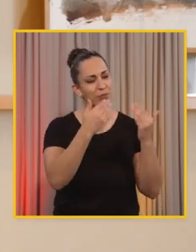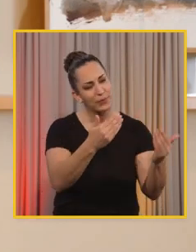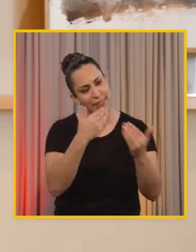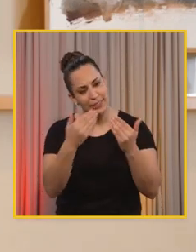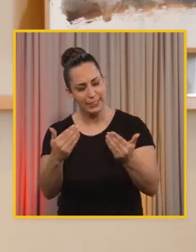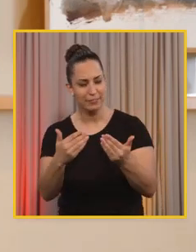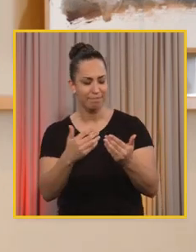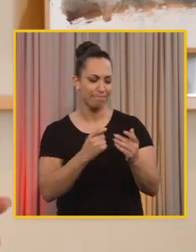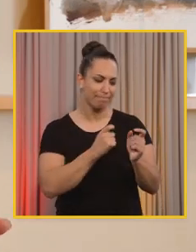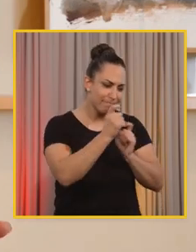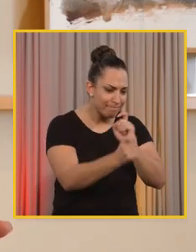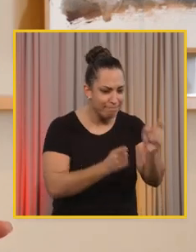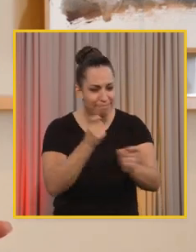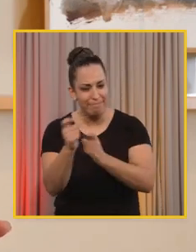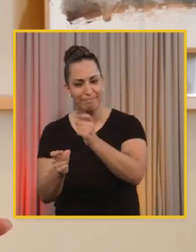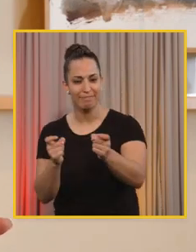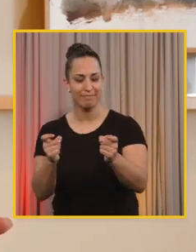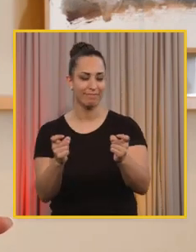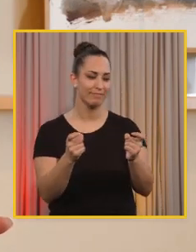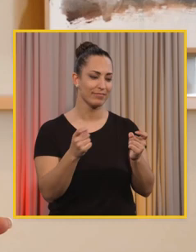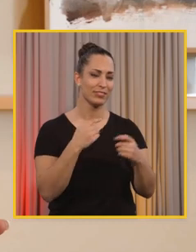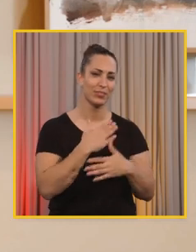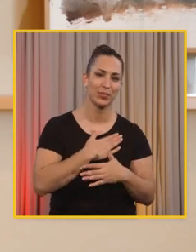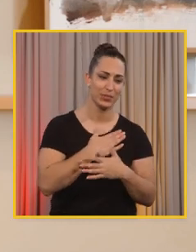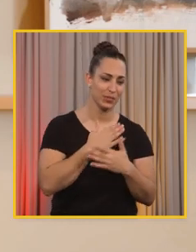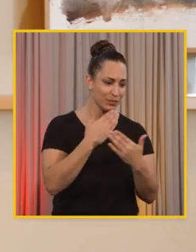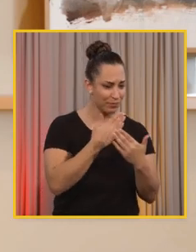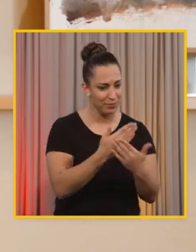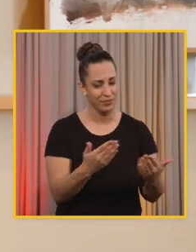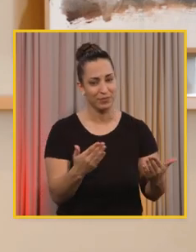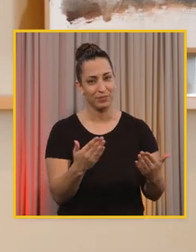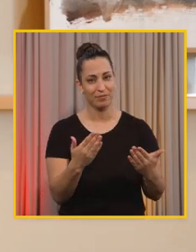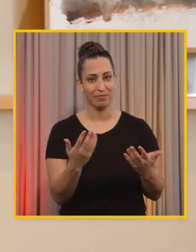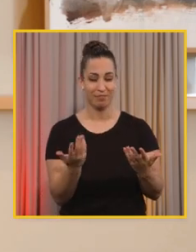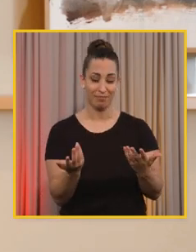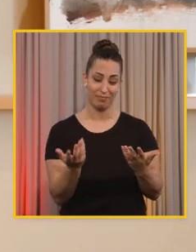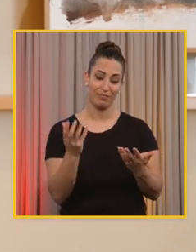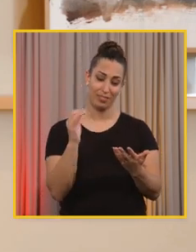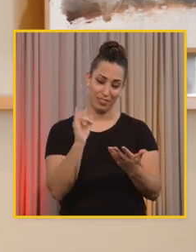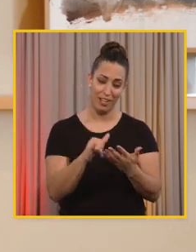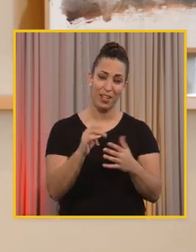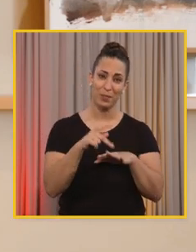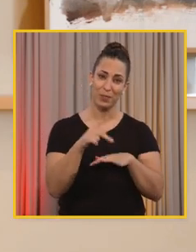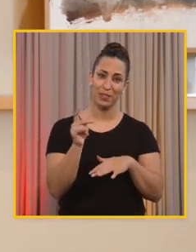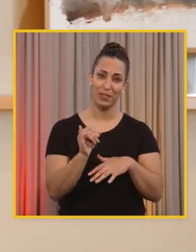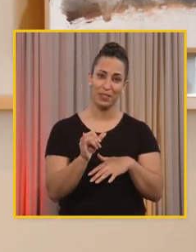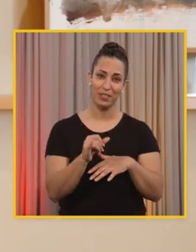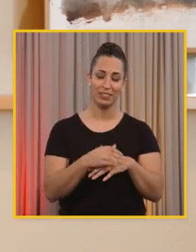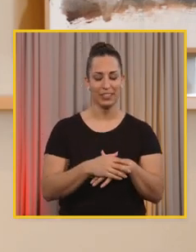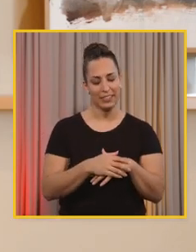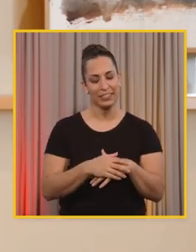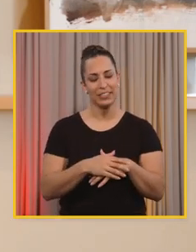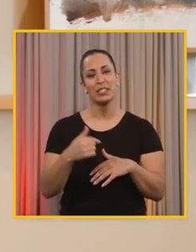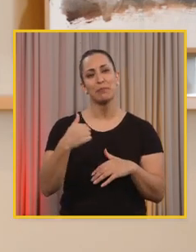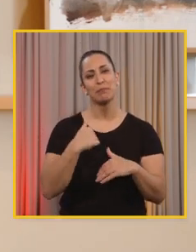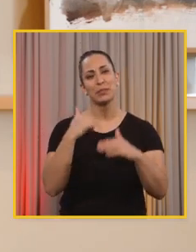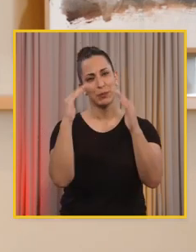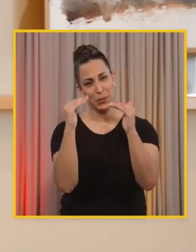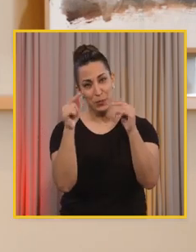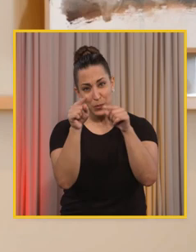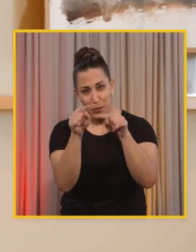generosity, and gratitude. It's my hope that you each